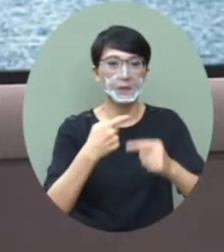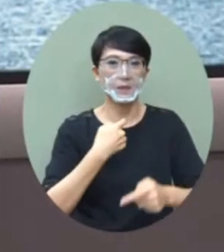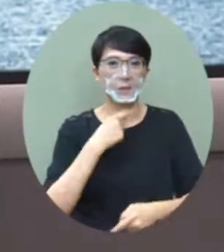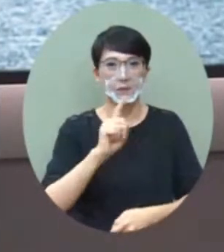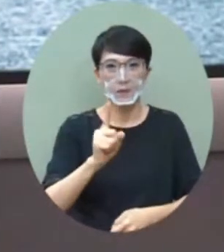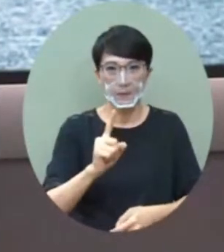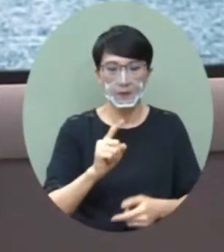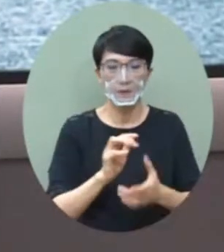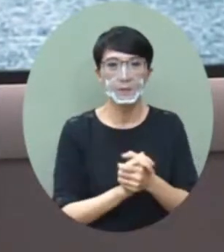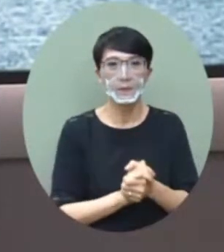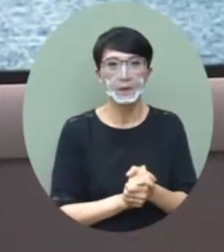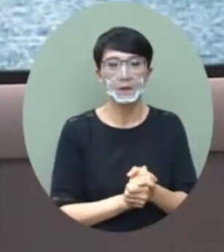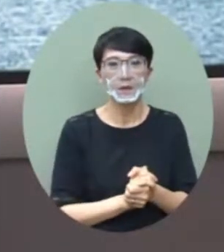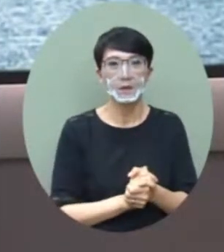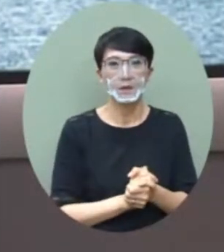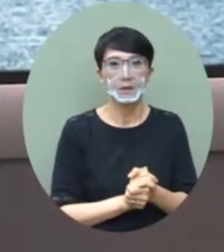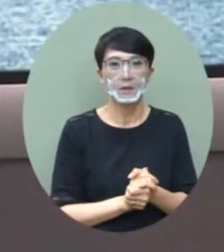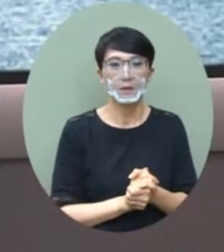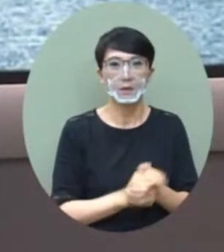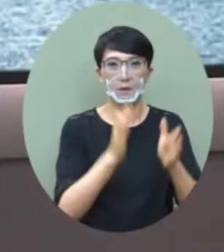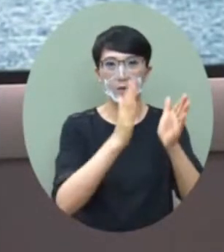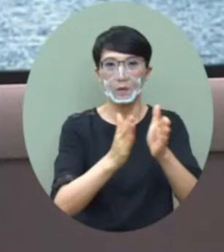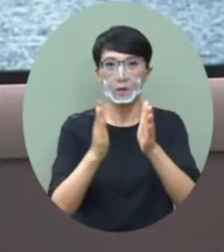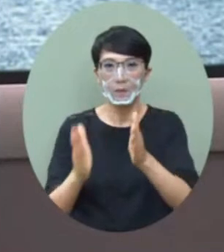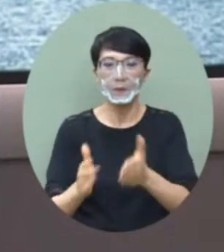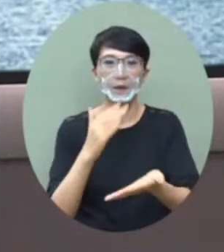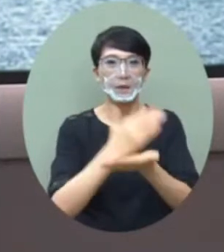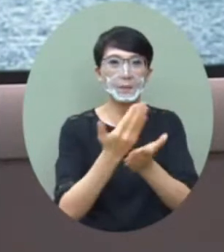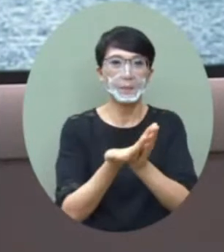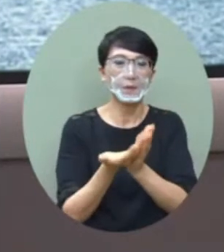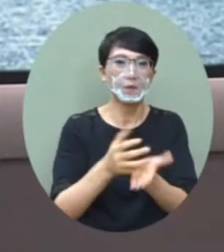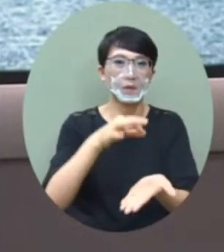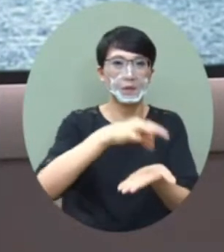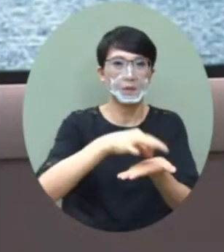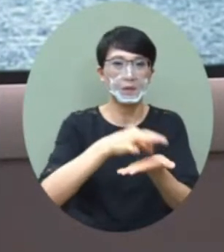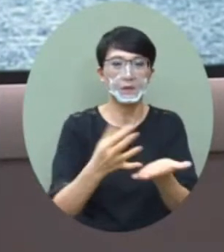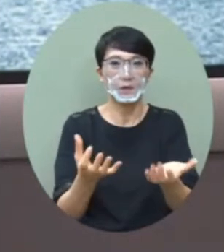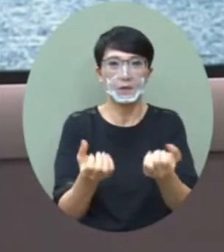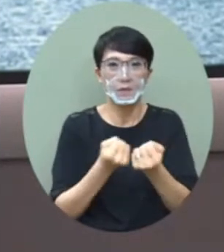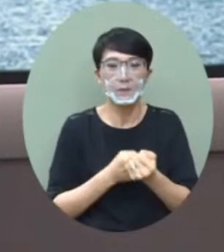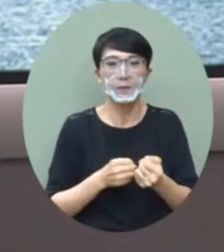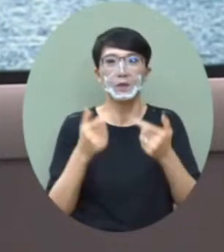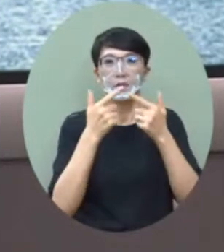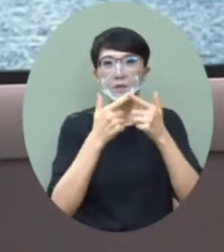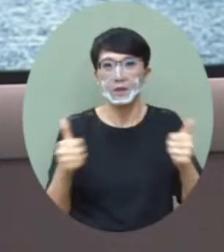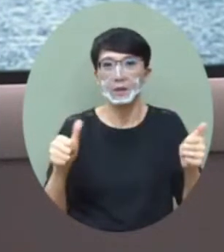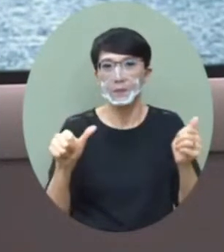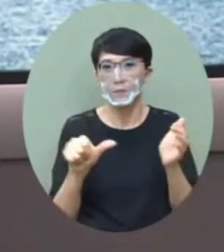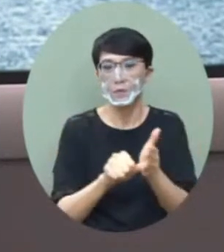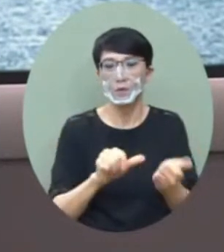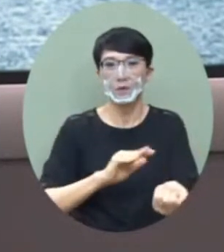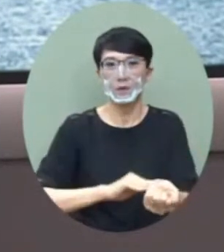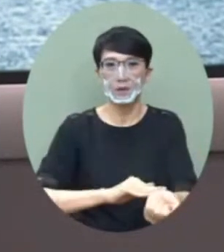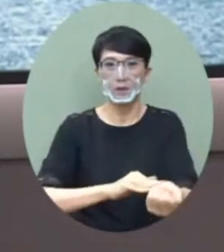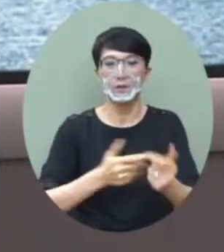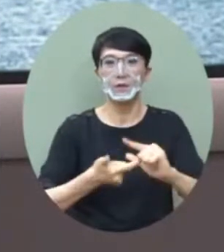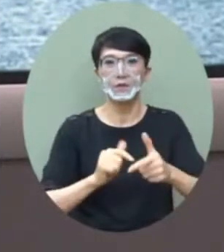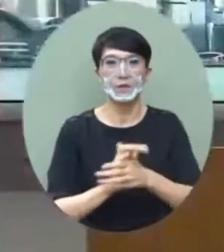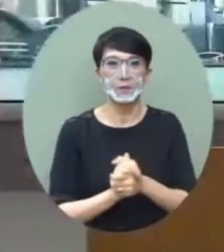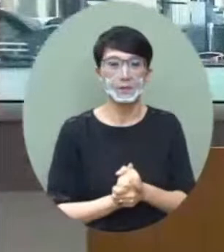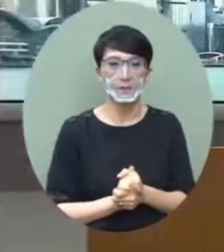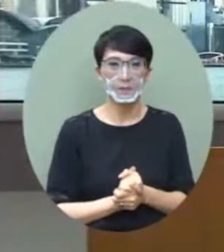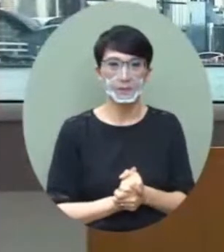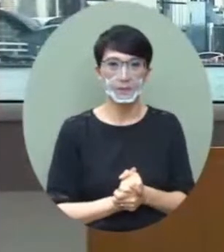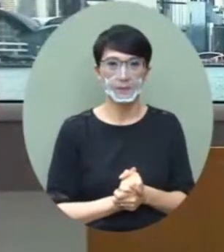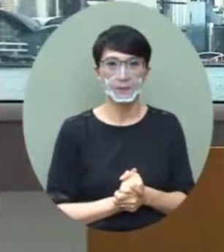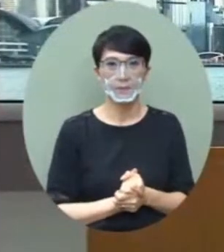AWE. So we would assess the needs of different patients and arrange them into different